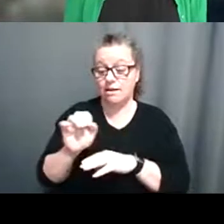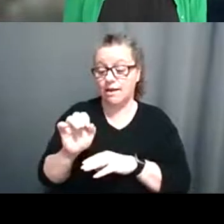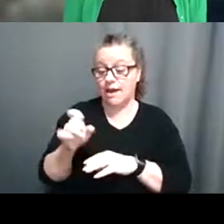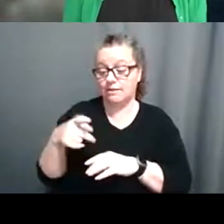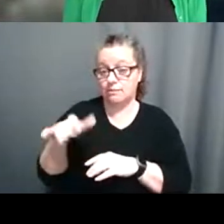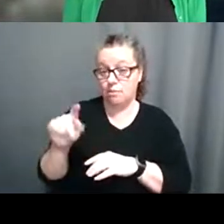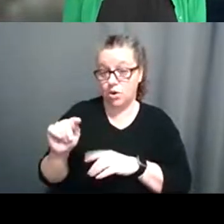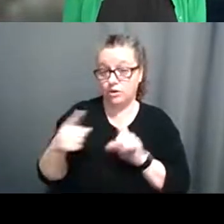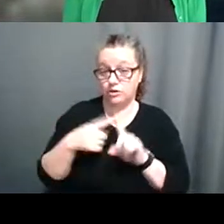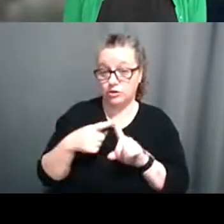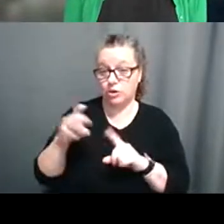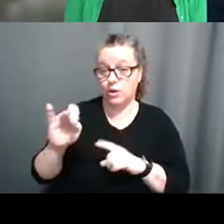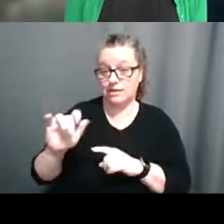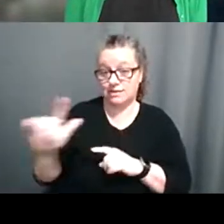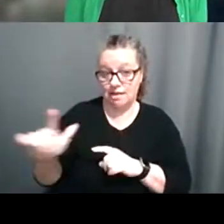to Excel.